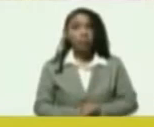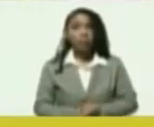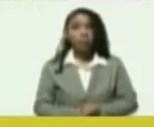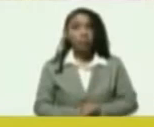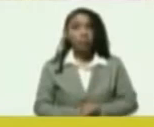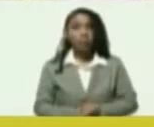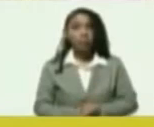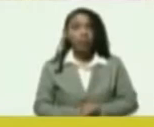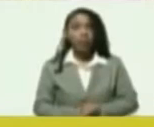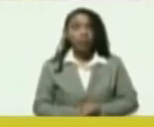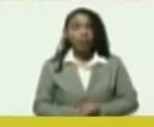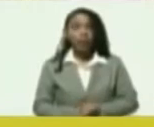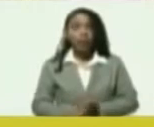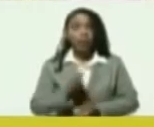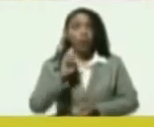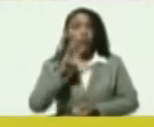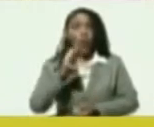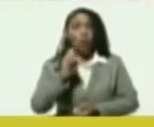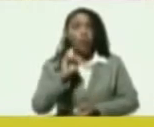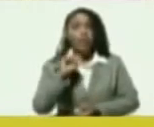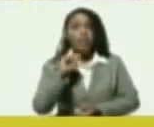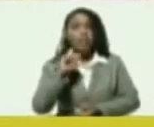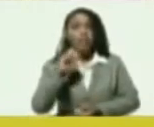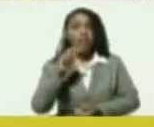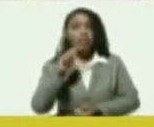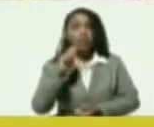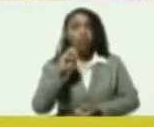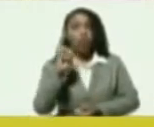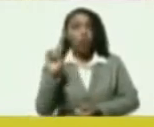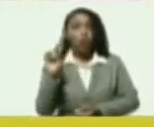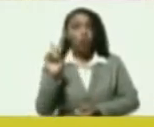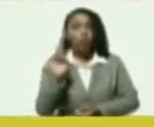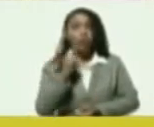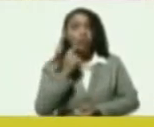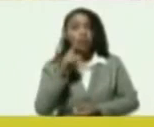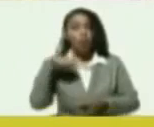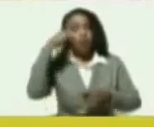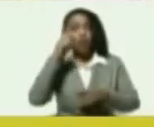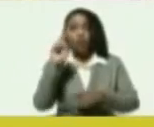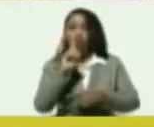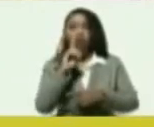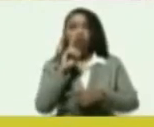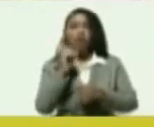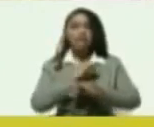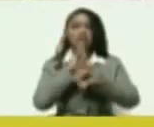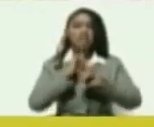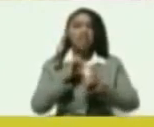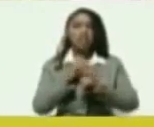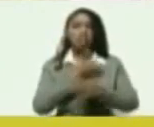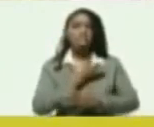Right. Over here, Winston Baradilla. He sends a video, but not very happy.